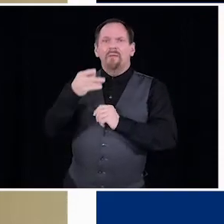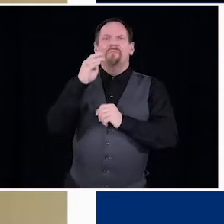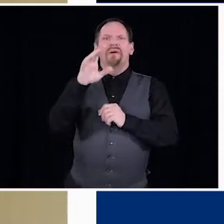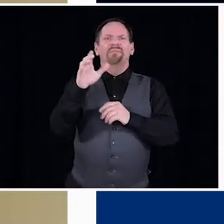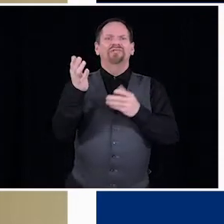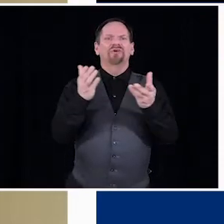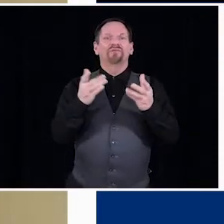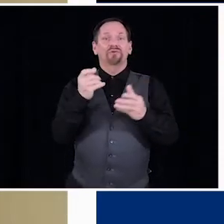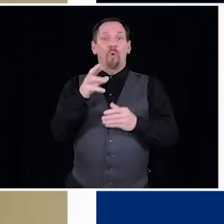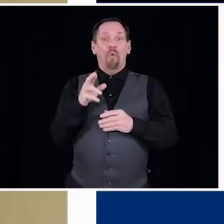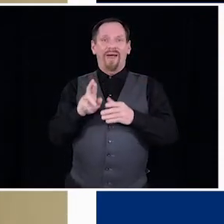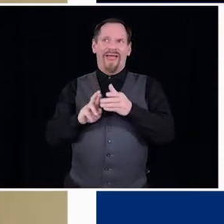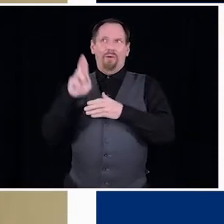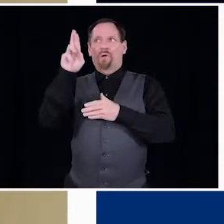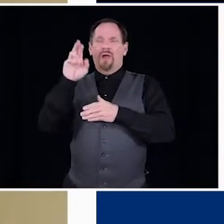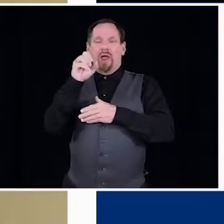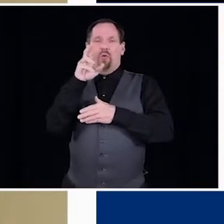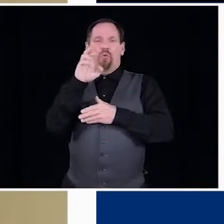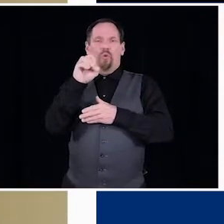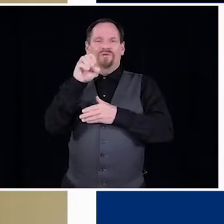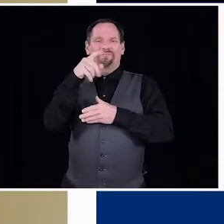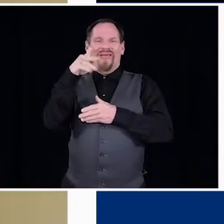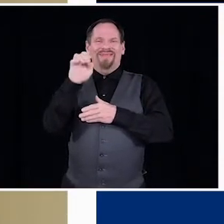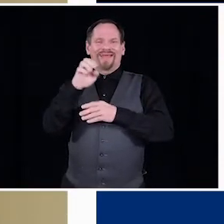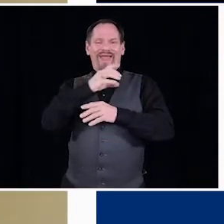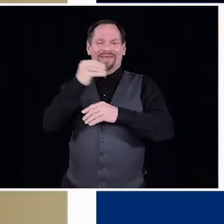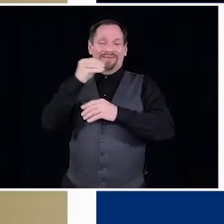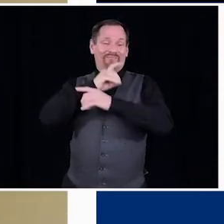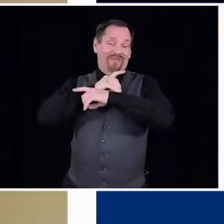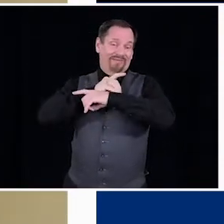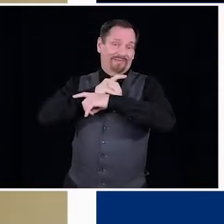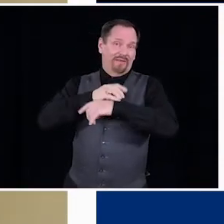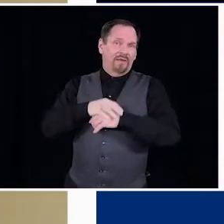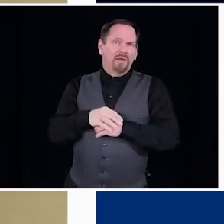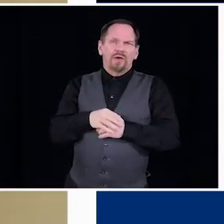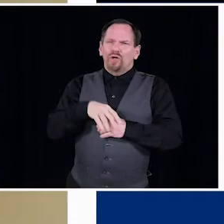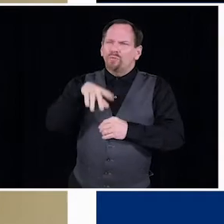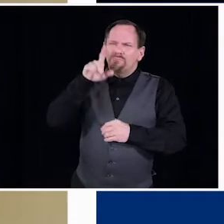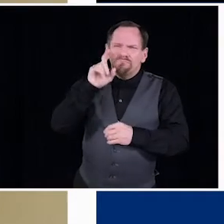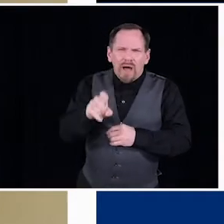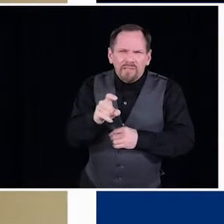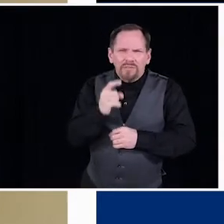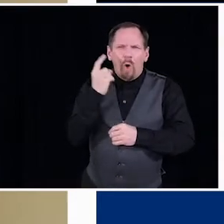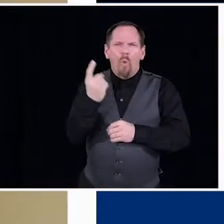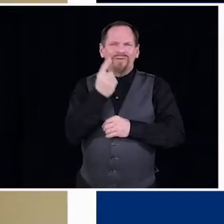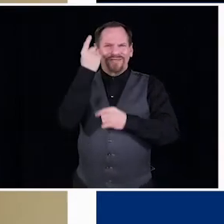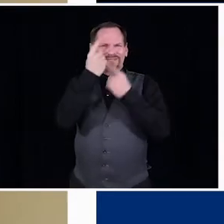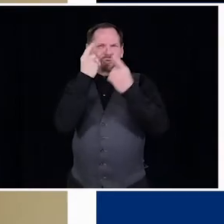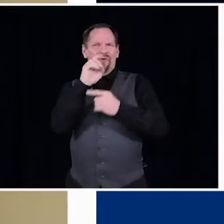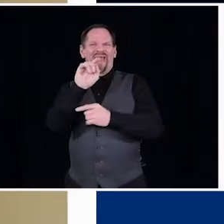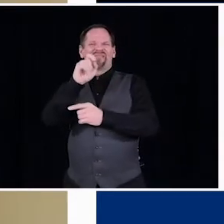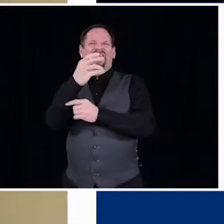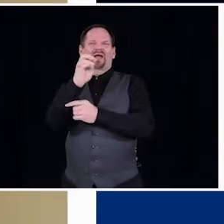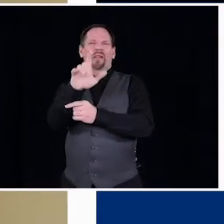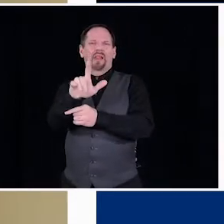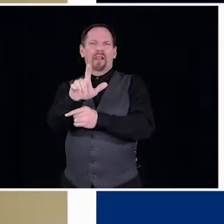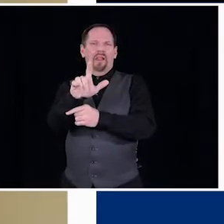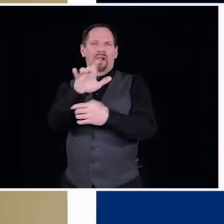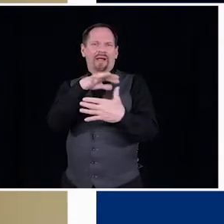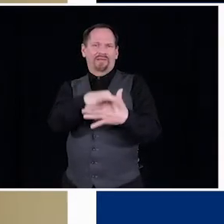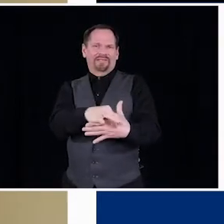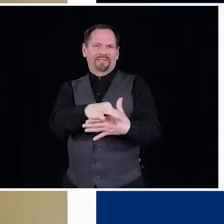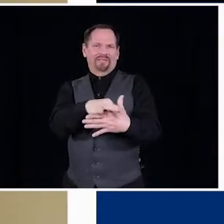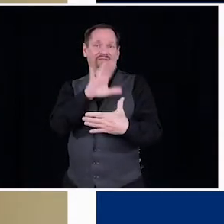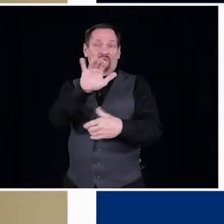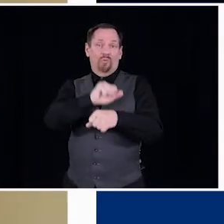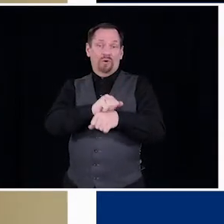or as I did, in aerospace and defense, you will be challenged to consider the ethical context of your work.